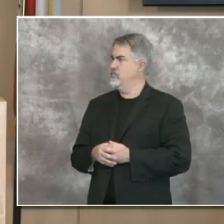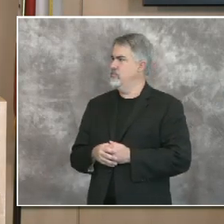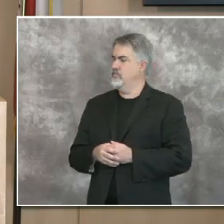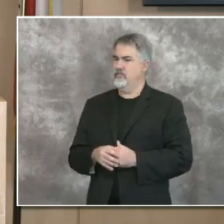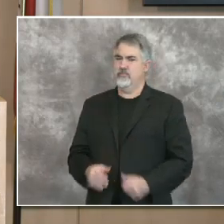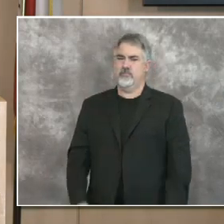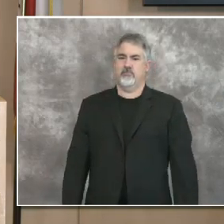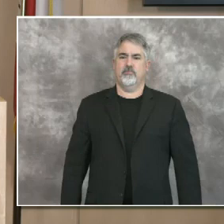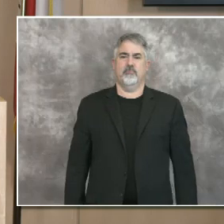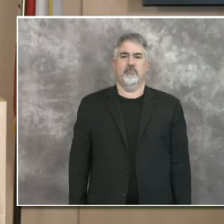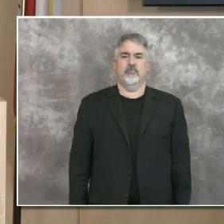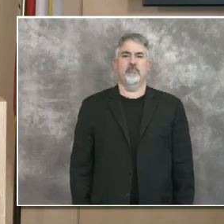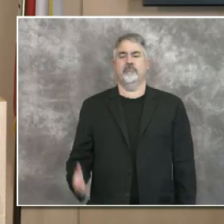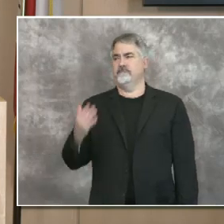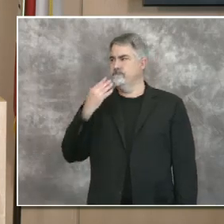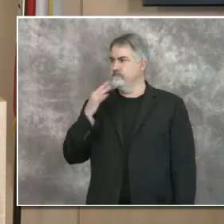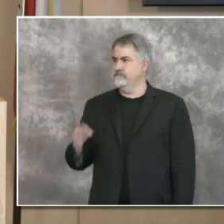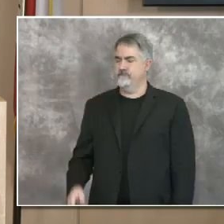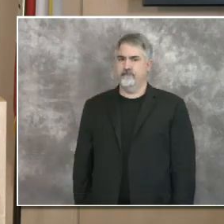Thank you.